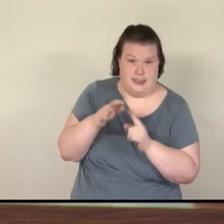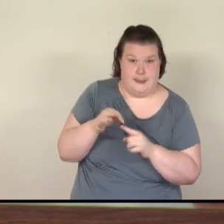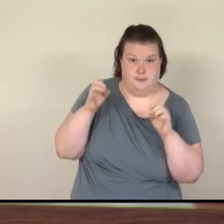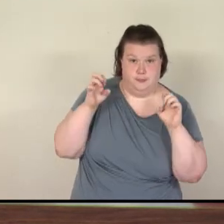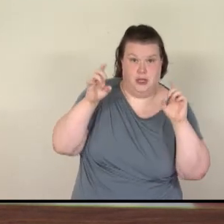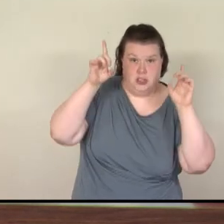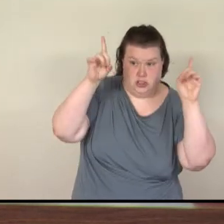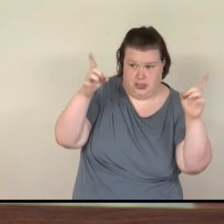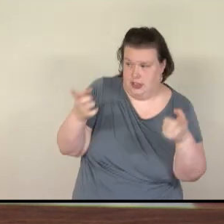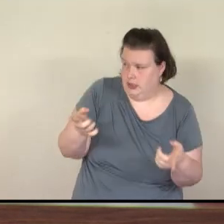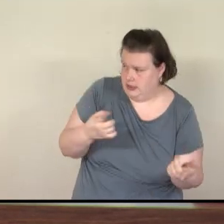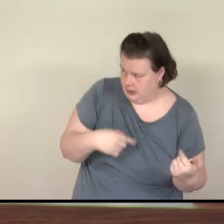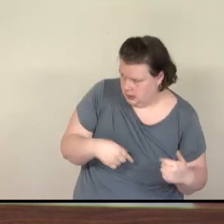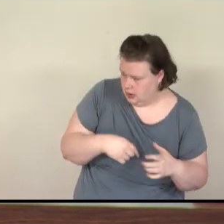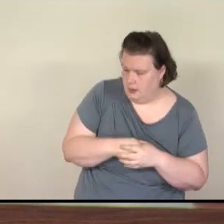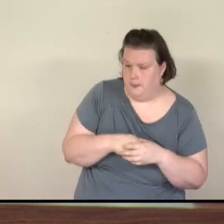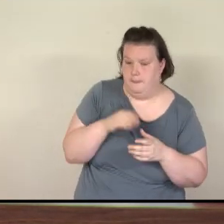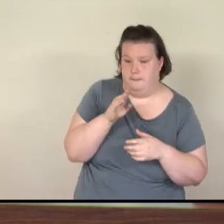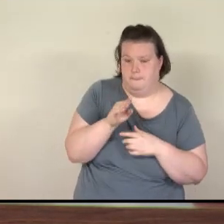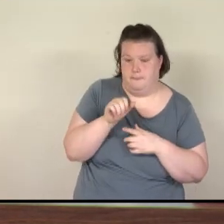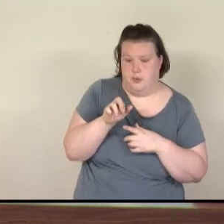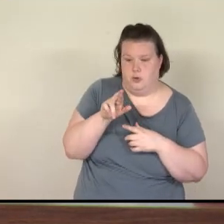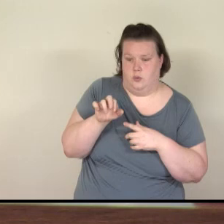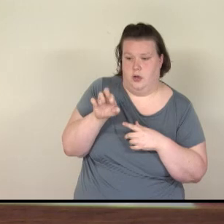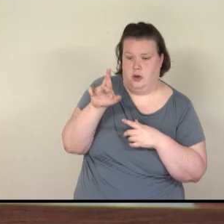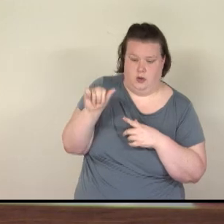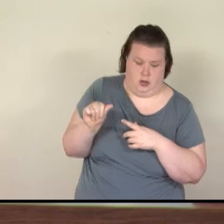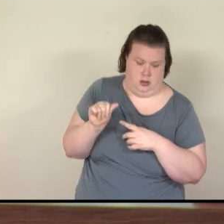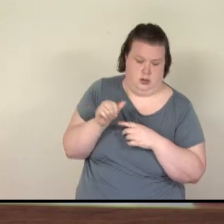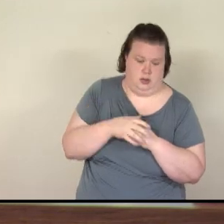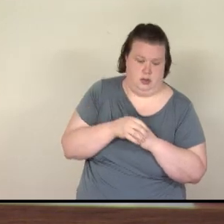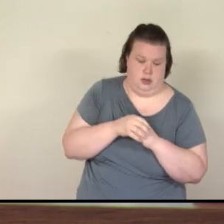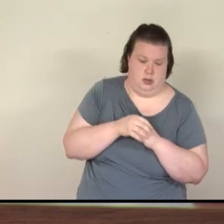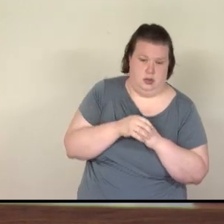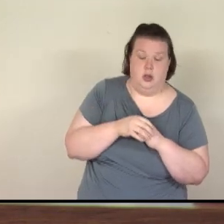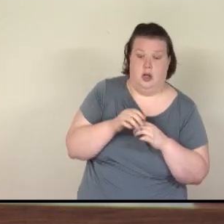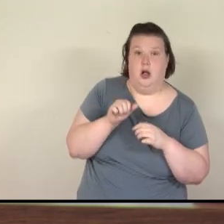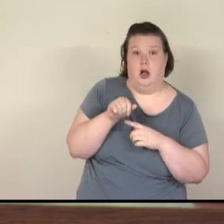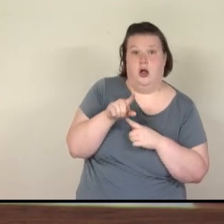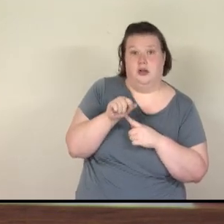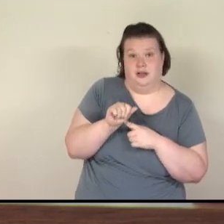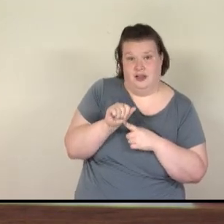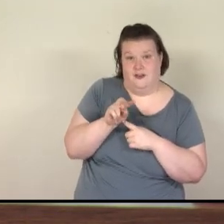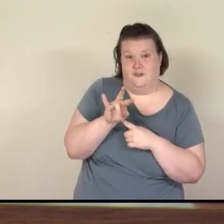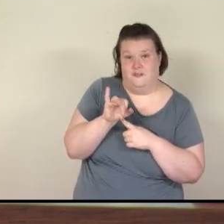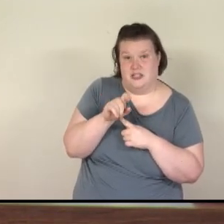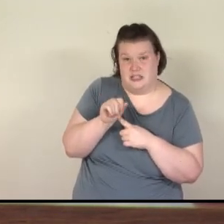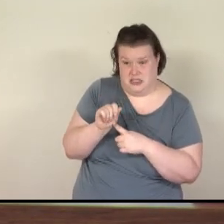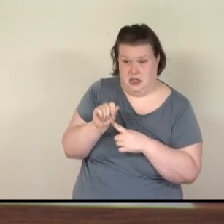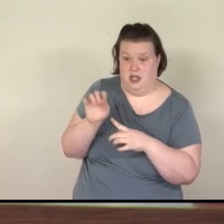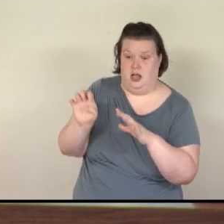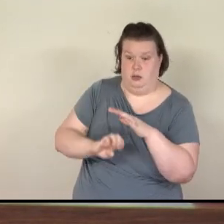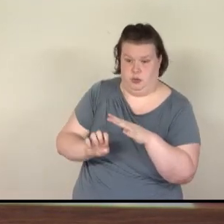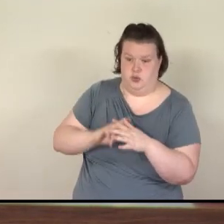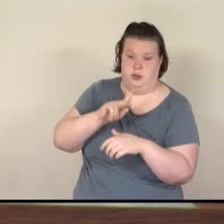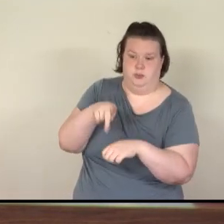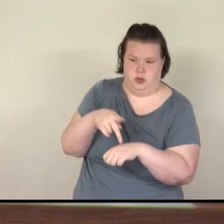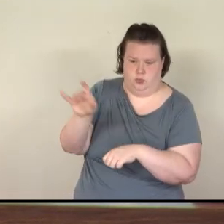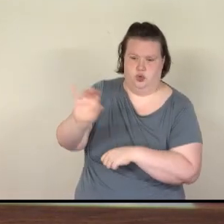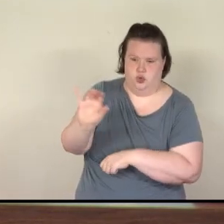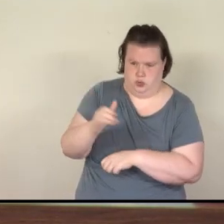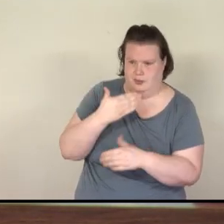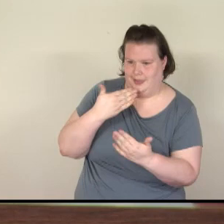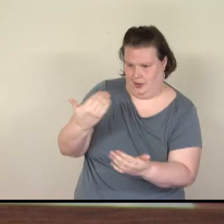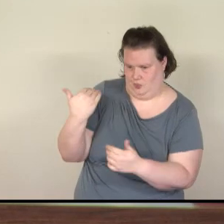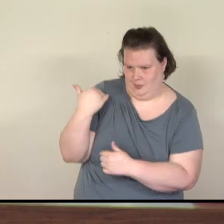has been at the table, Ms. Barrera, and Alta Vista Elementary principal. Thank you for reminding me of that.